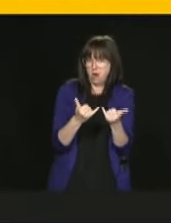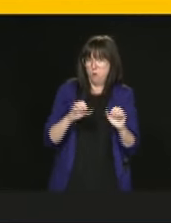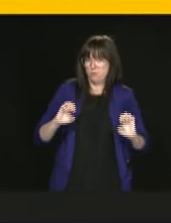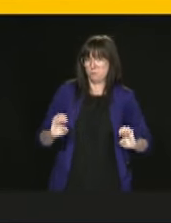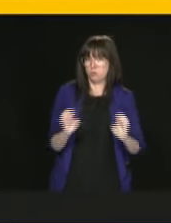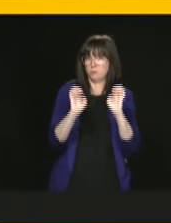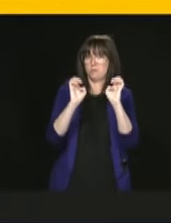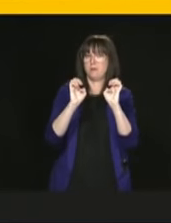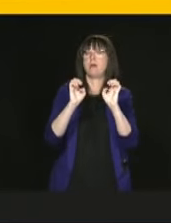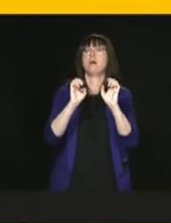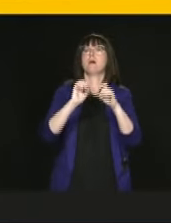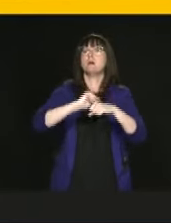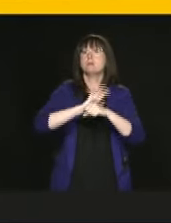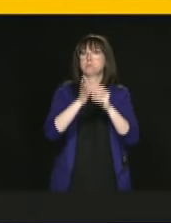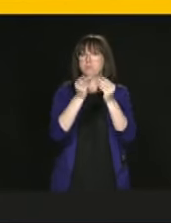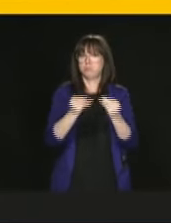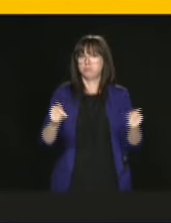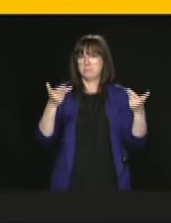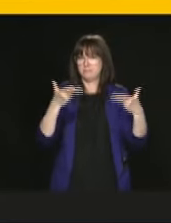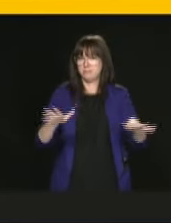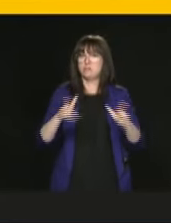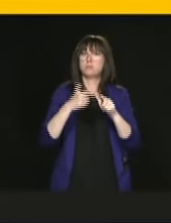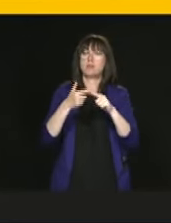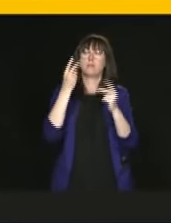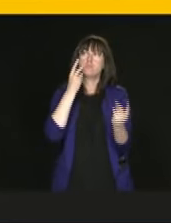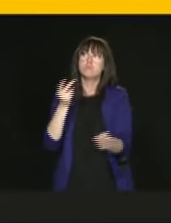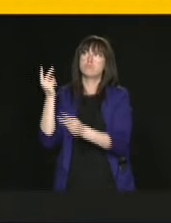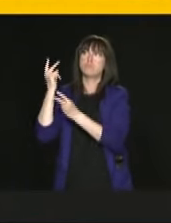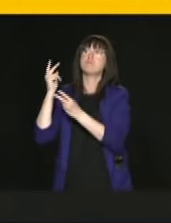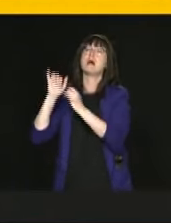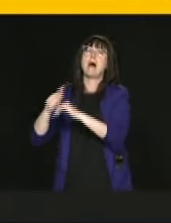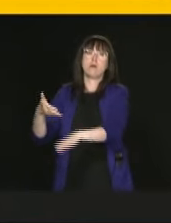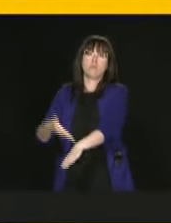of conversation in different ways and do better. Thank you.